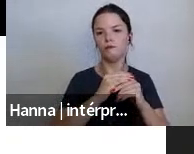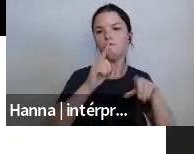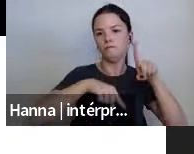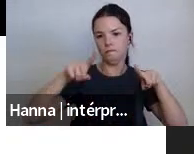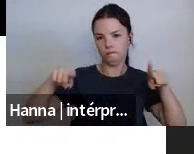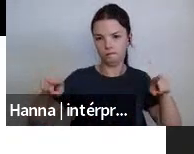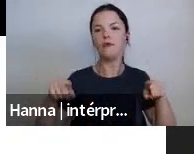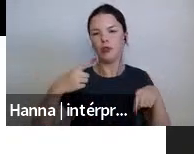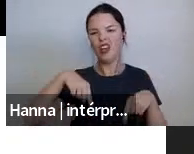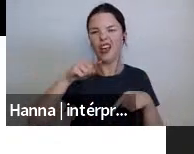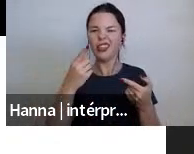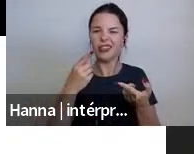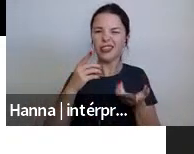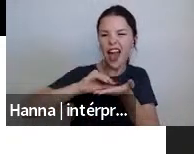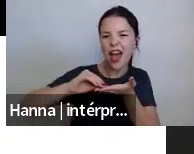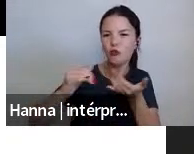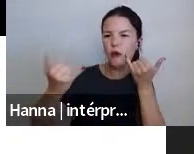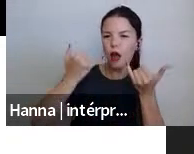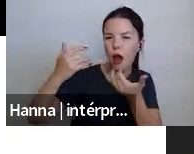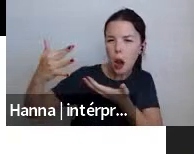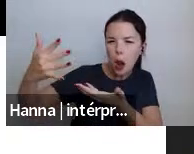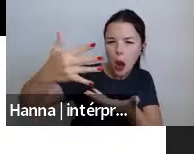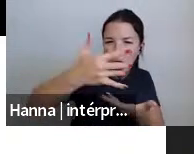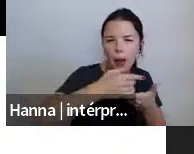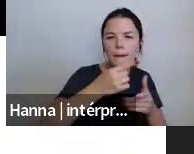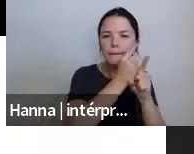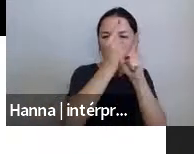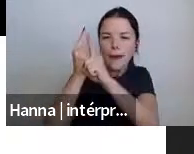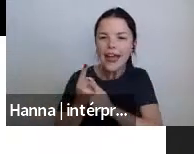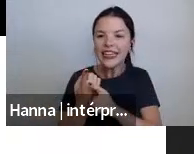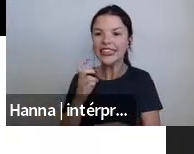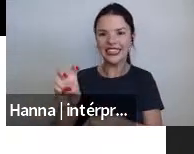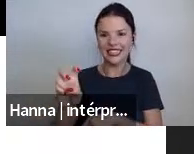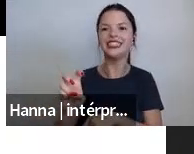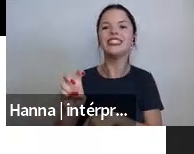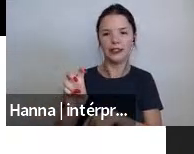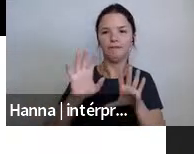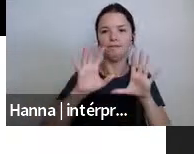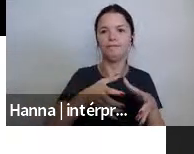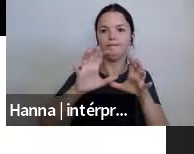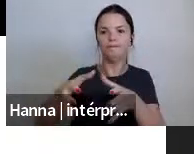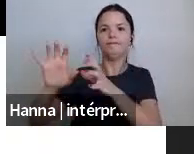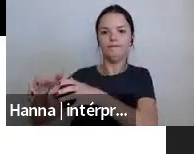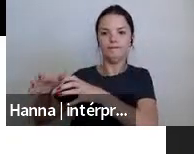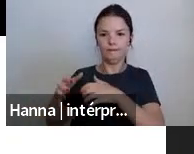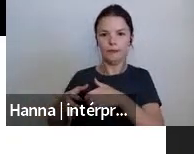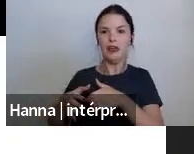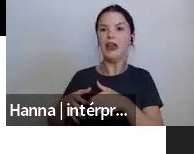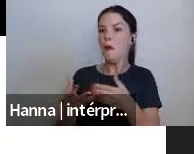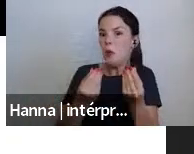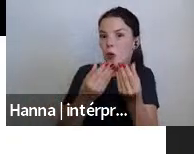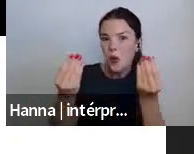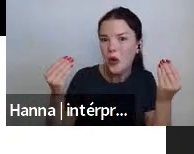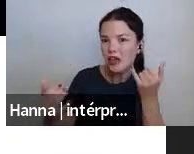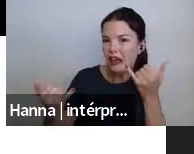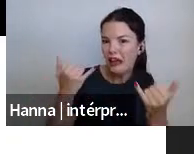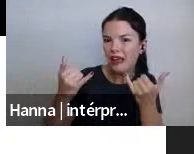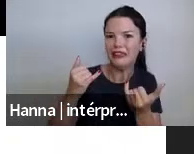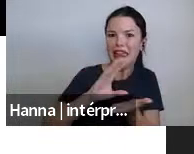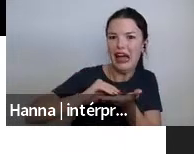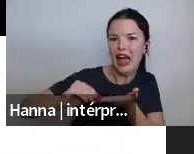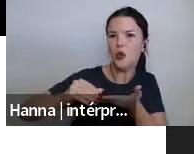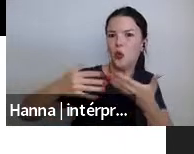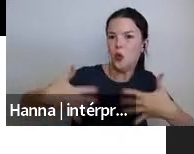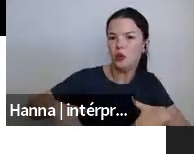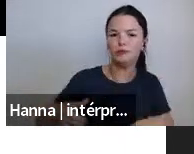in our data set. And as I mentioned, it's not a large data set. So if we have